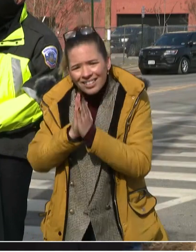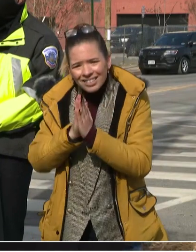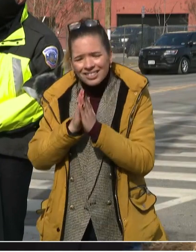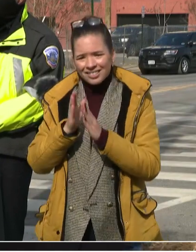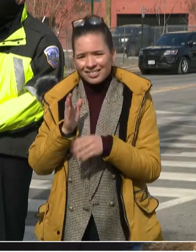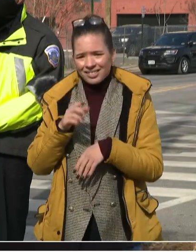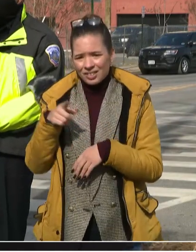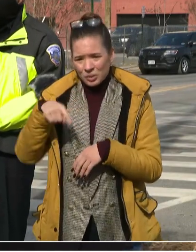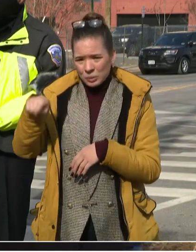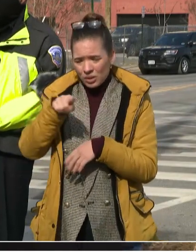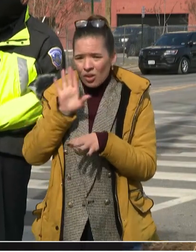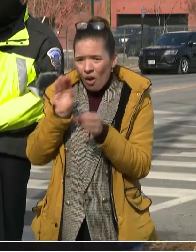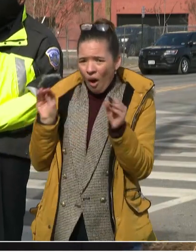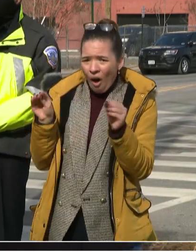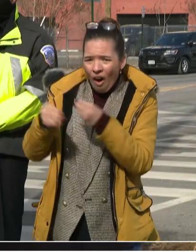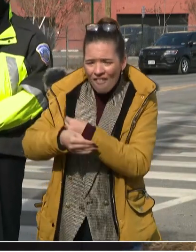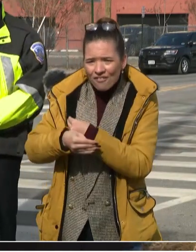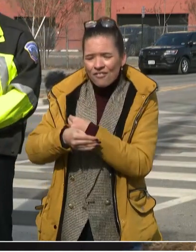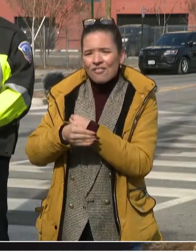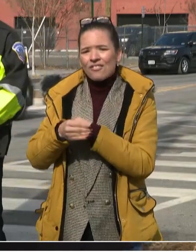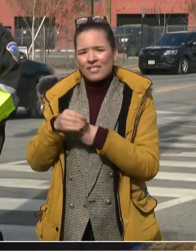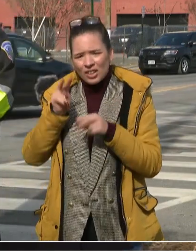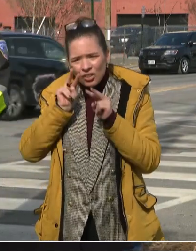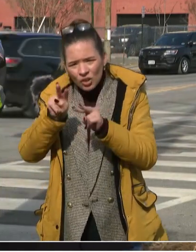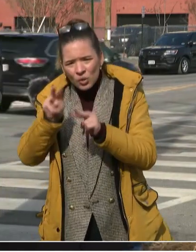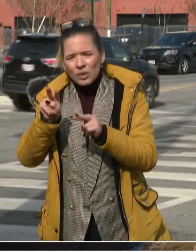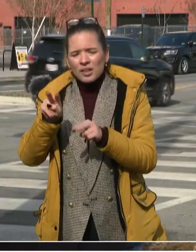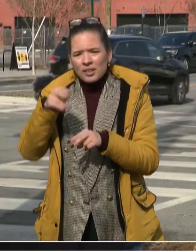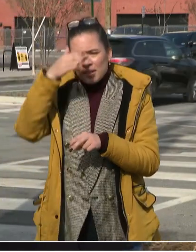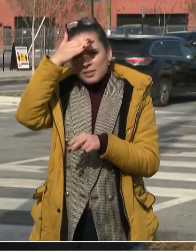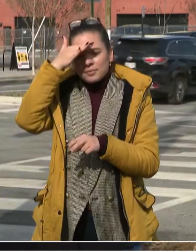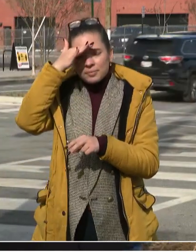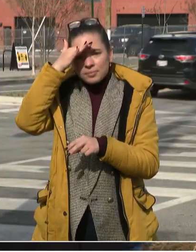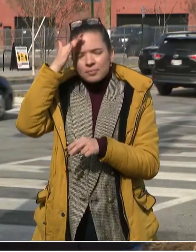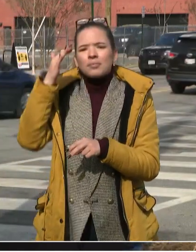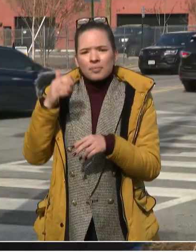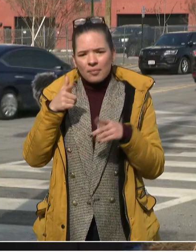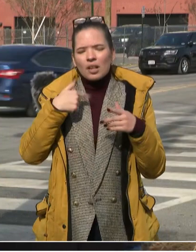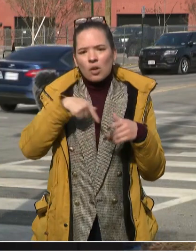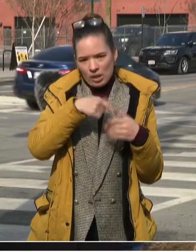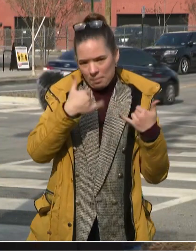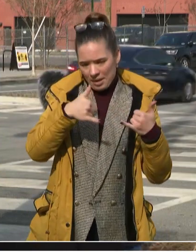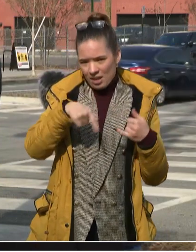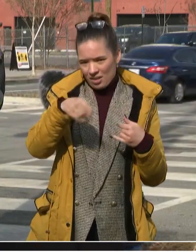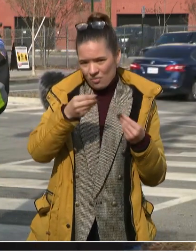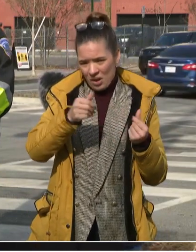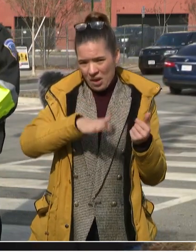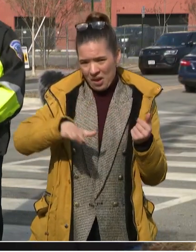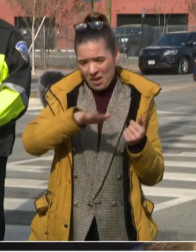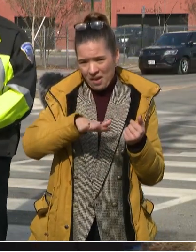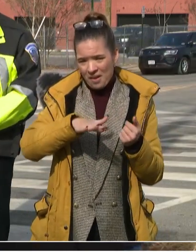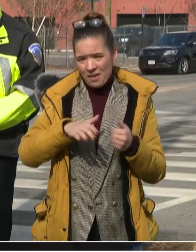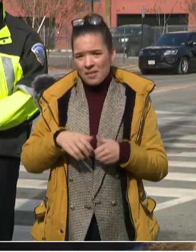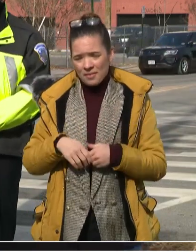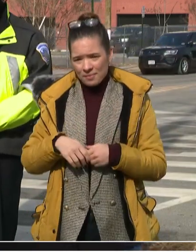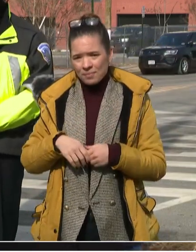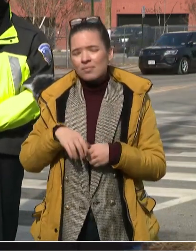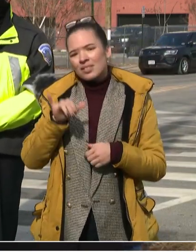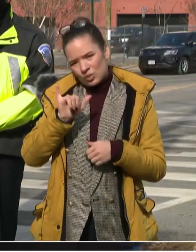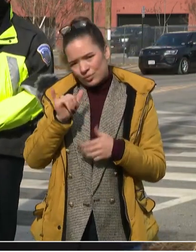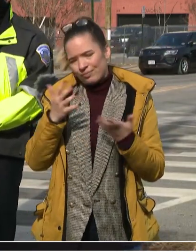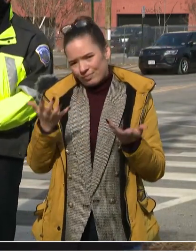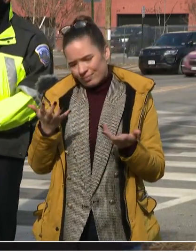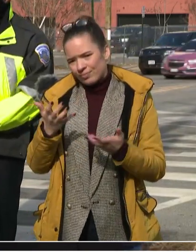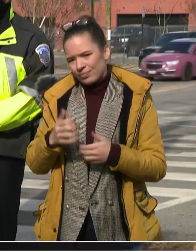your office as far as addressing, of course, the playground itself, but also the surrounding community? Well, we are very engaged in